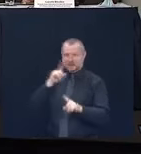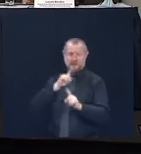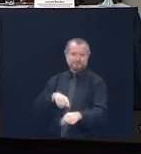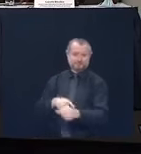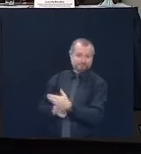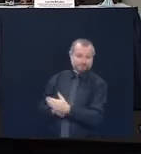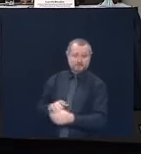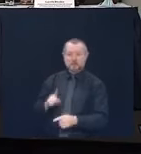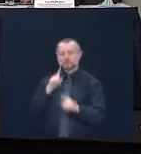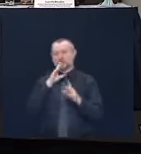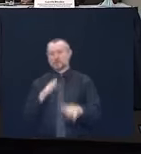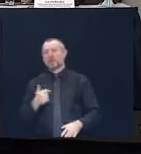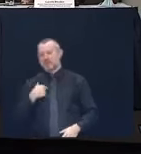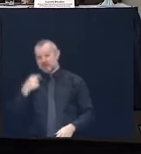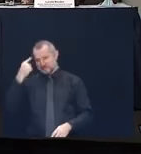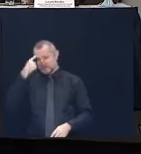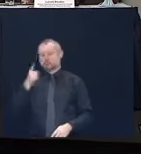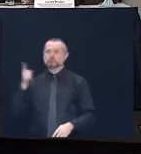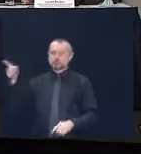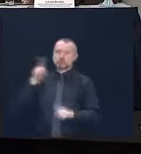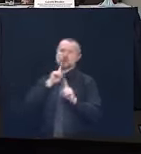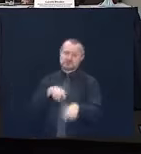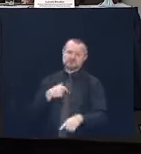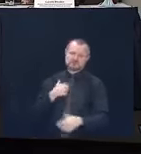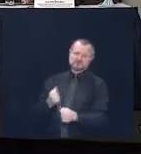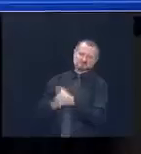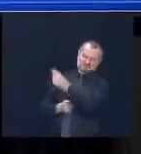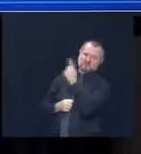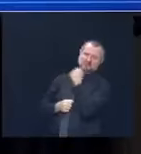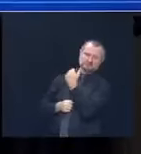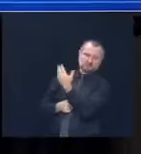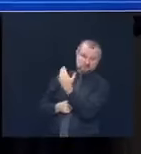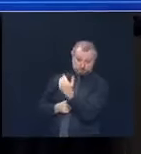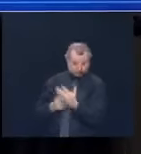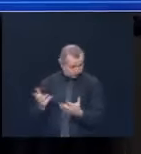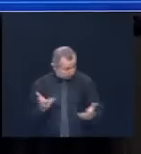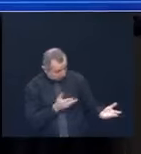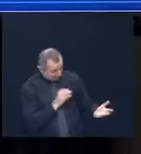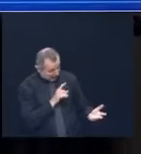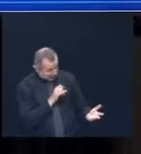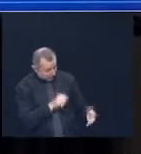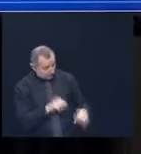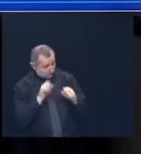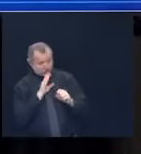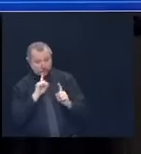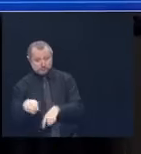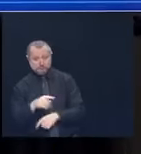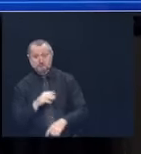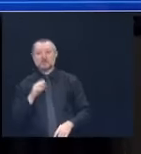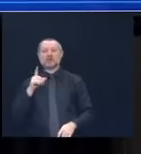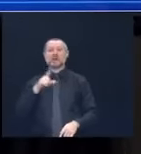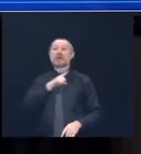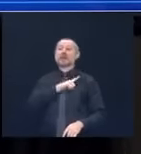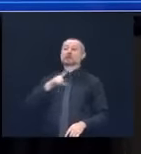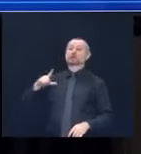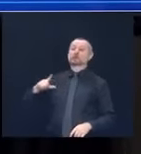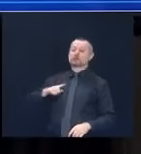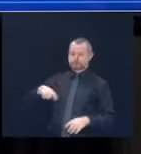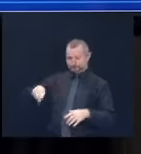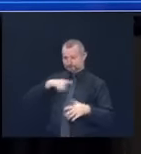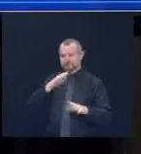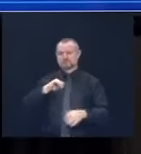I think that Melissa knows the answer. Okay, you say Melissa knows the answer. Go ahead. So the legislature set the parameters of that $100